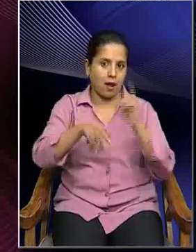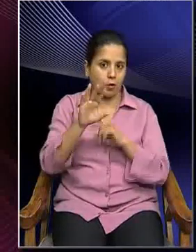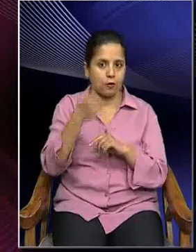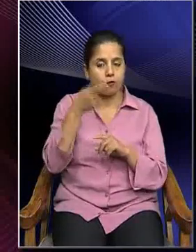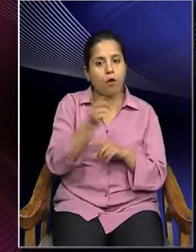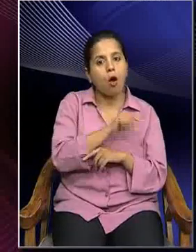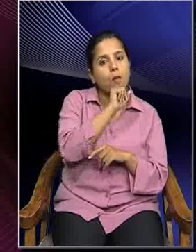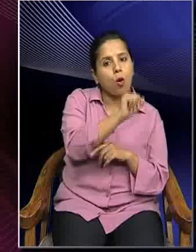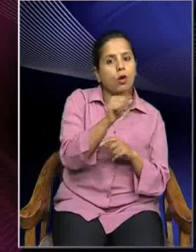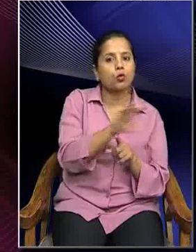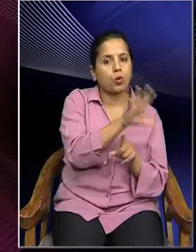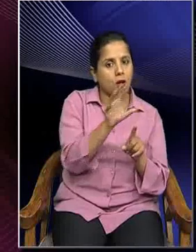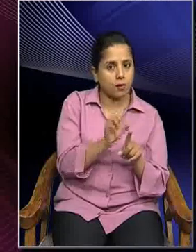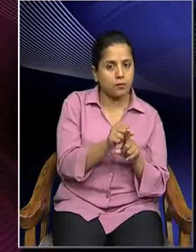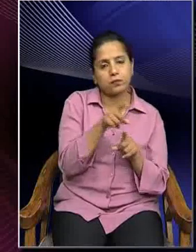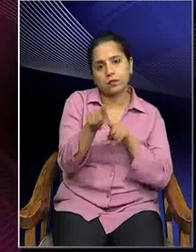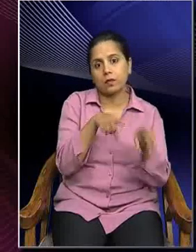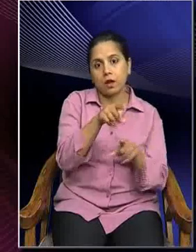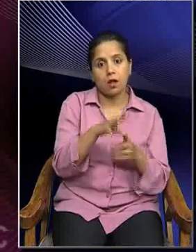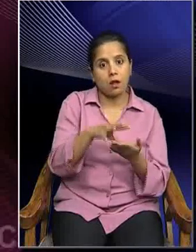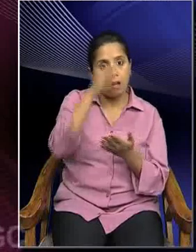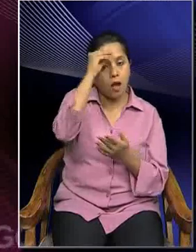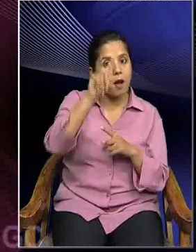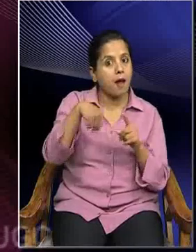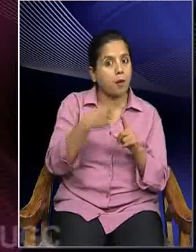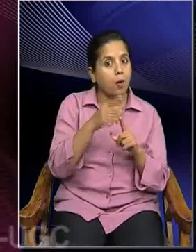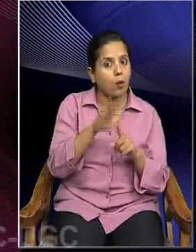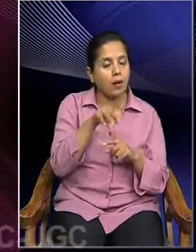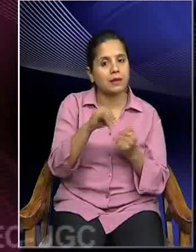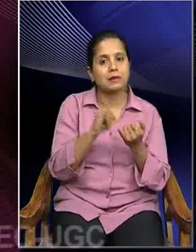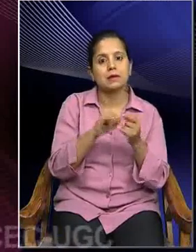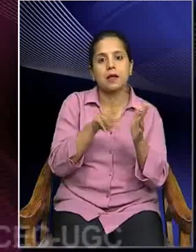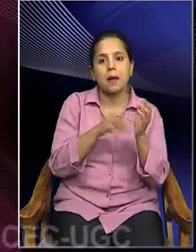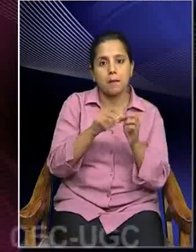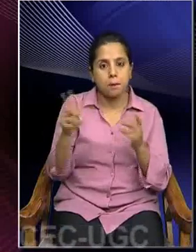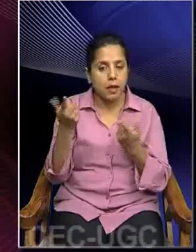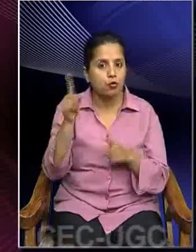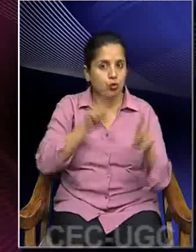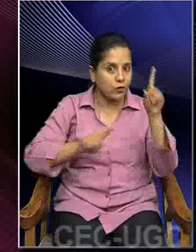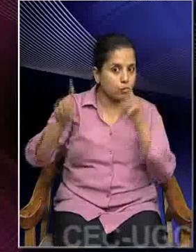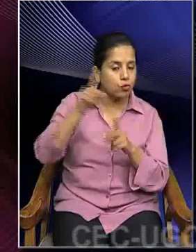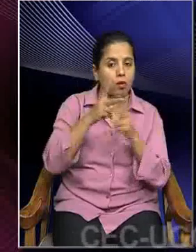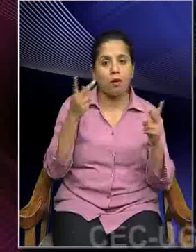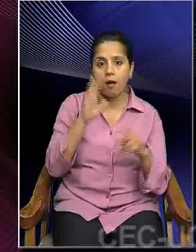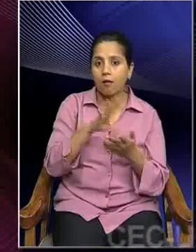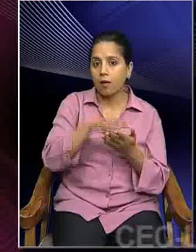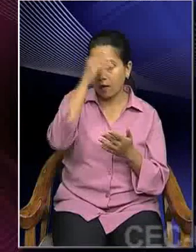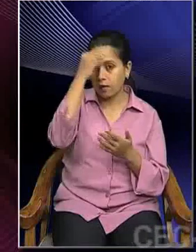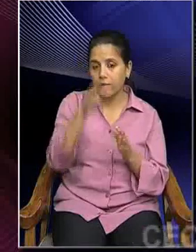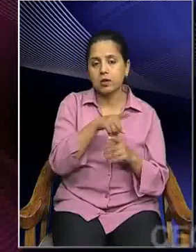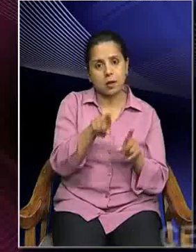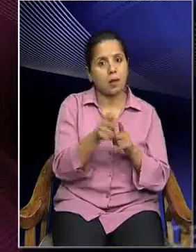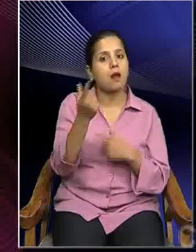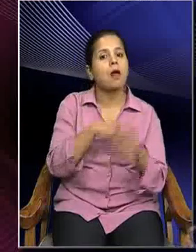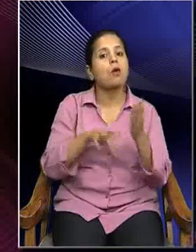their culture. Just as they learn about the symbols, gestures, they also learn